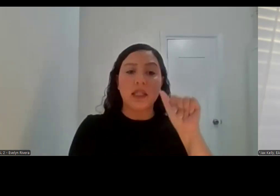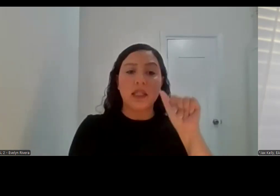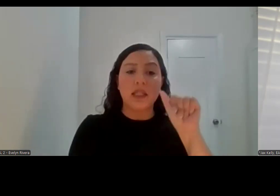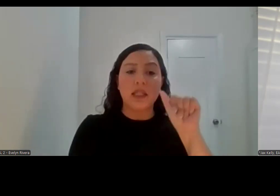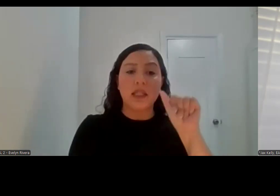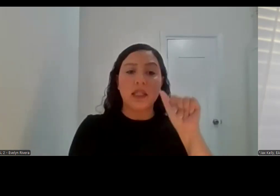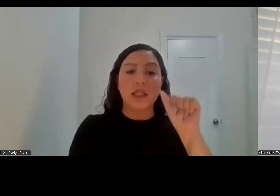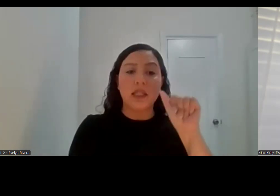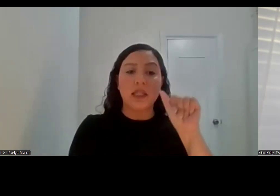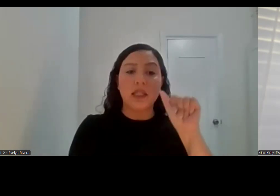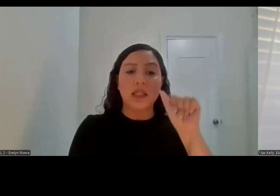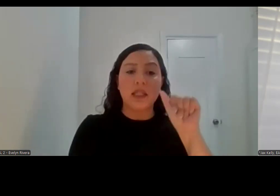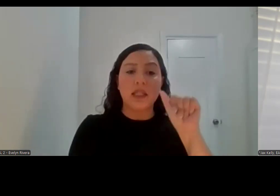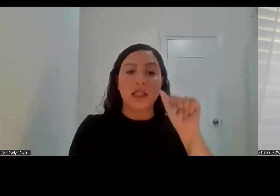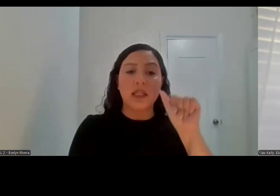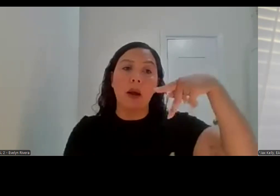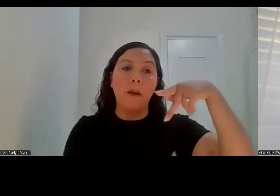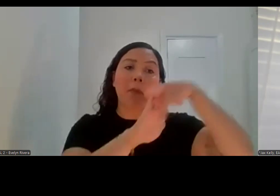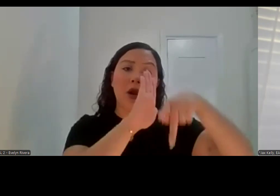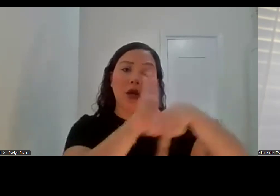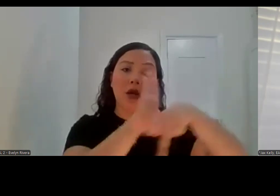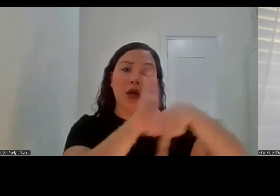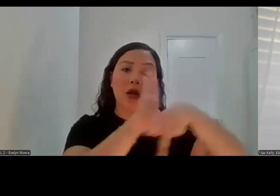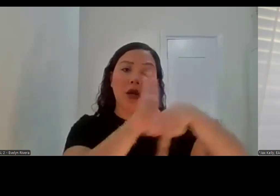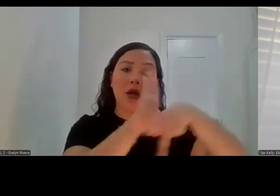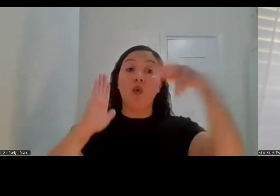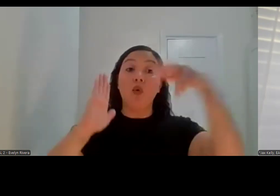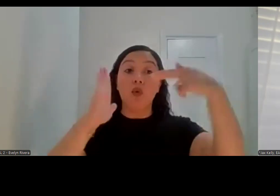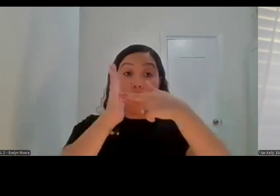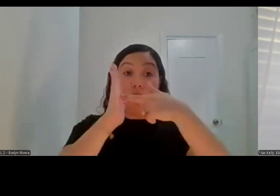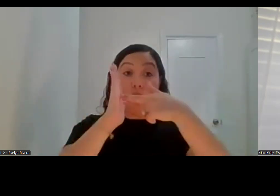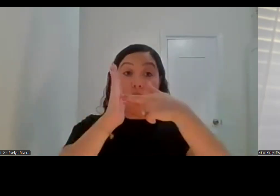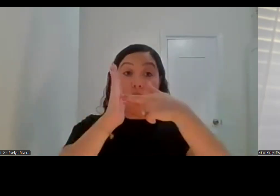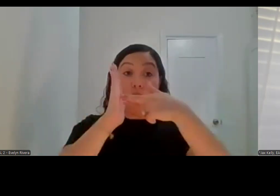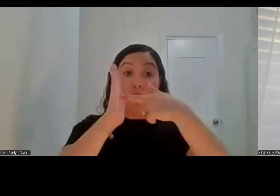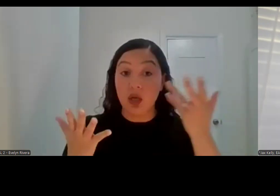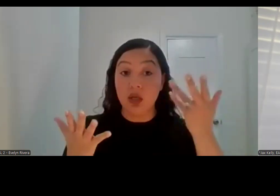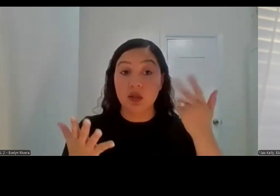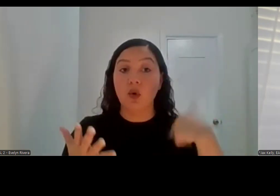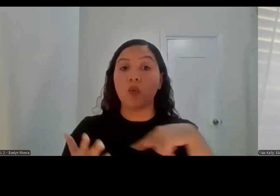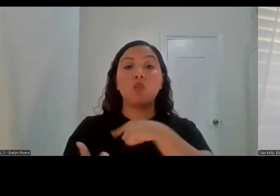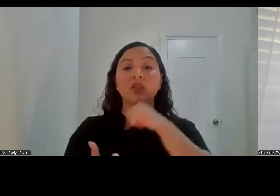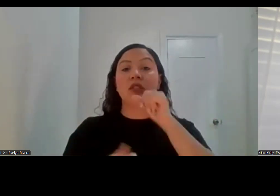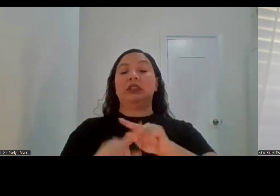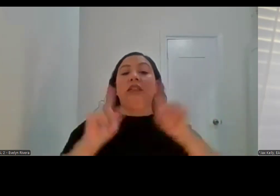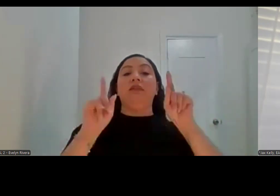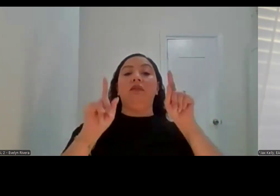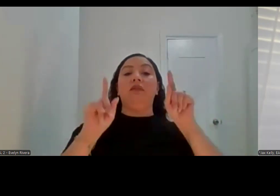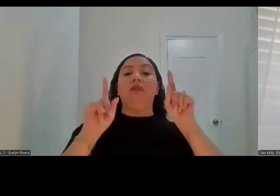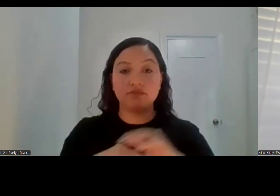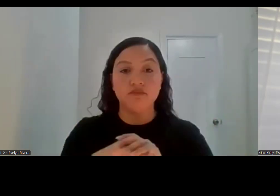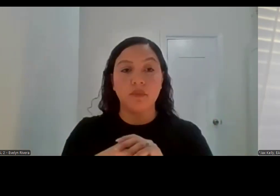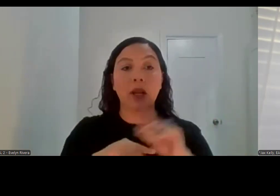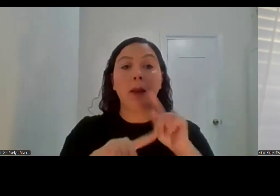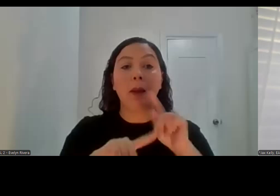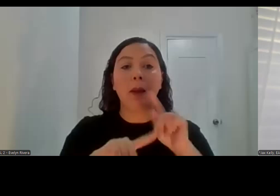role is to help ensure that equity is not an abstract principle within the Master Plan for Aging, but something that is visible in the